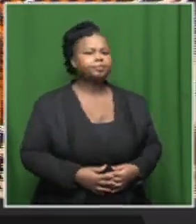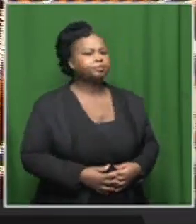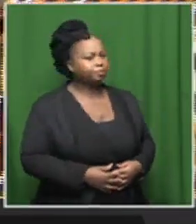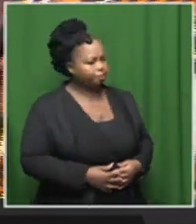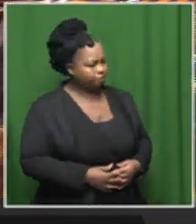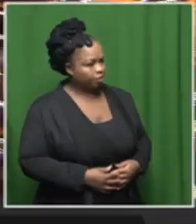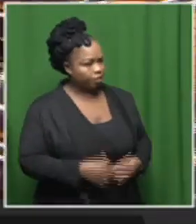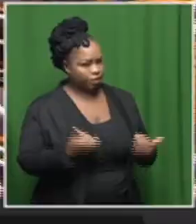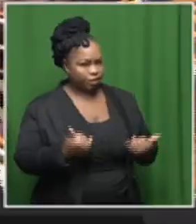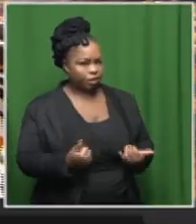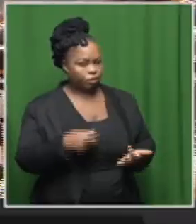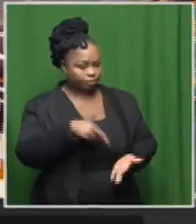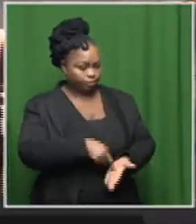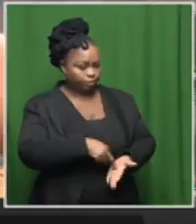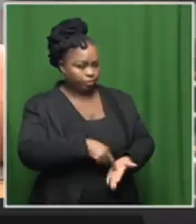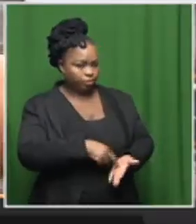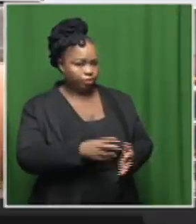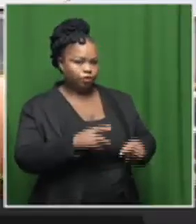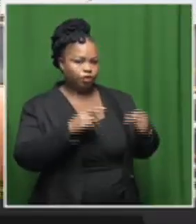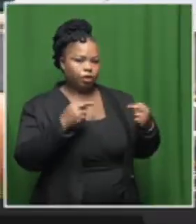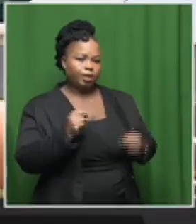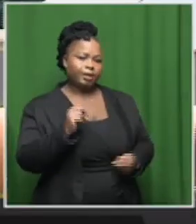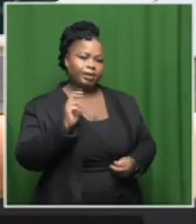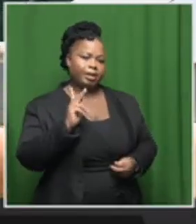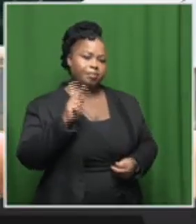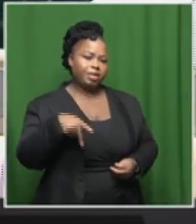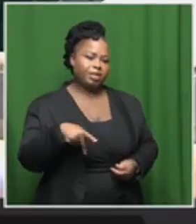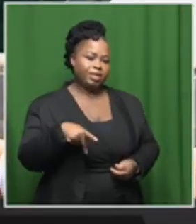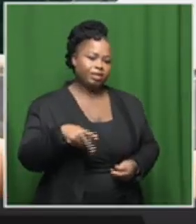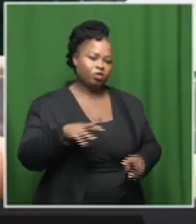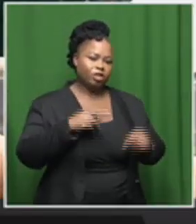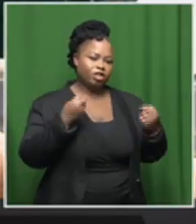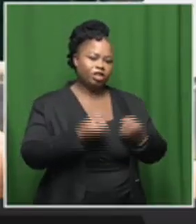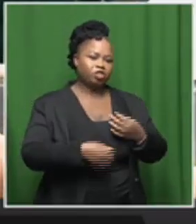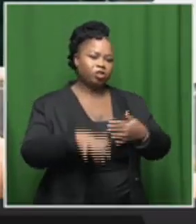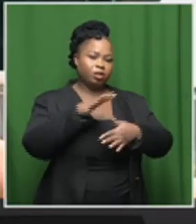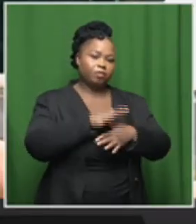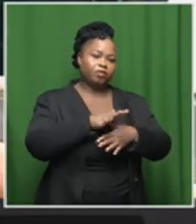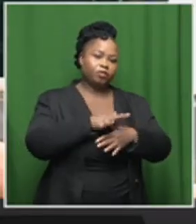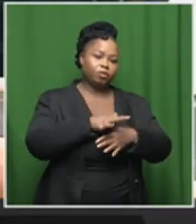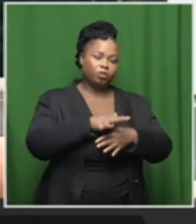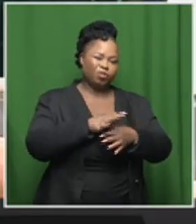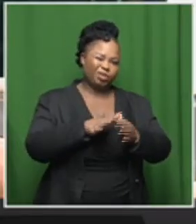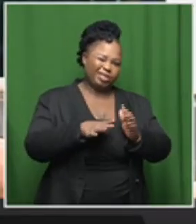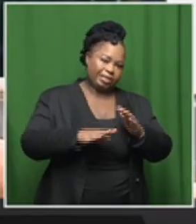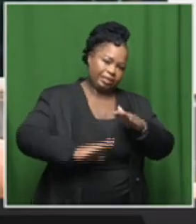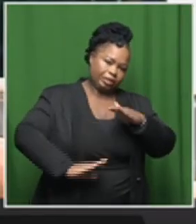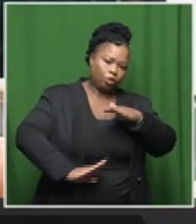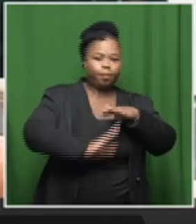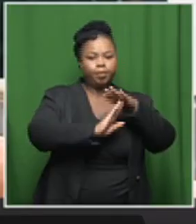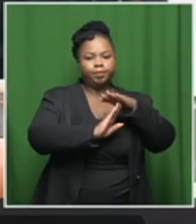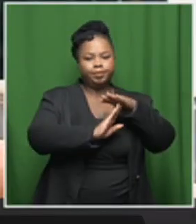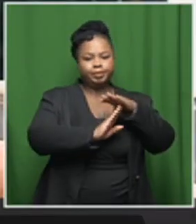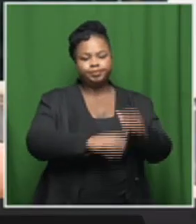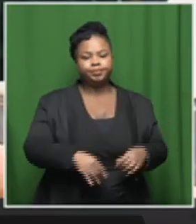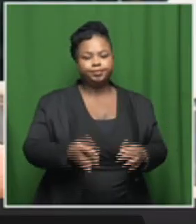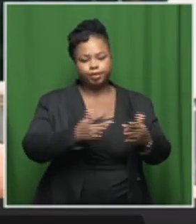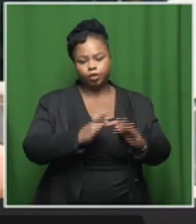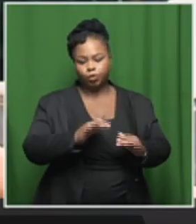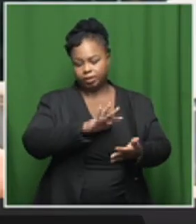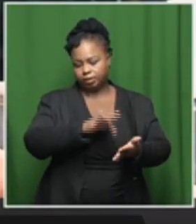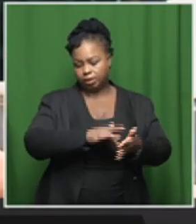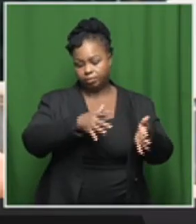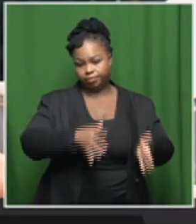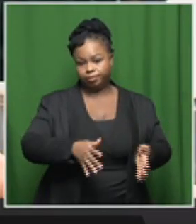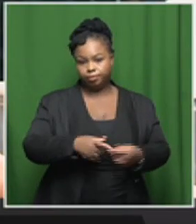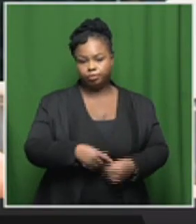you're standing now in front of a national key point. You're standing in front of the Openserve core. It is the National Network Operations Center,